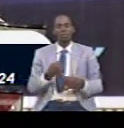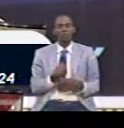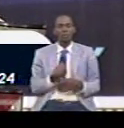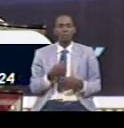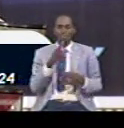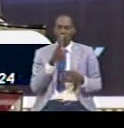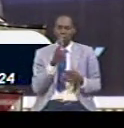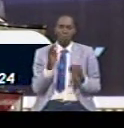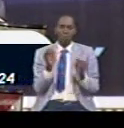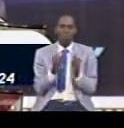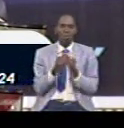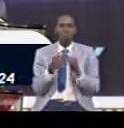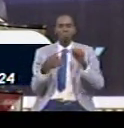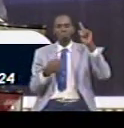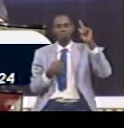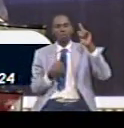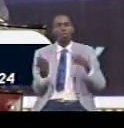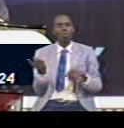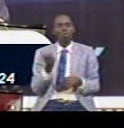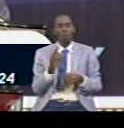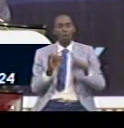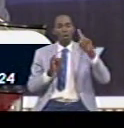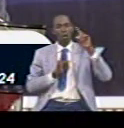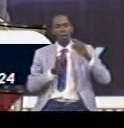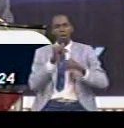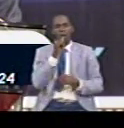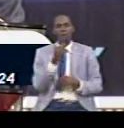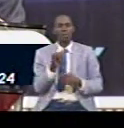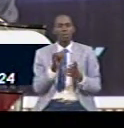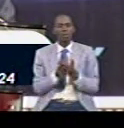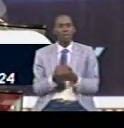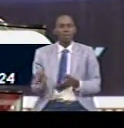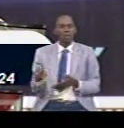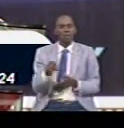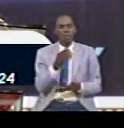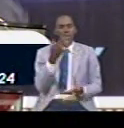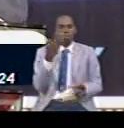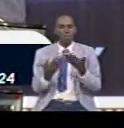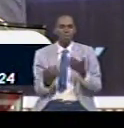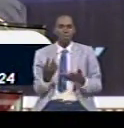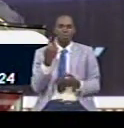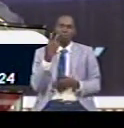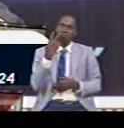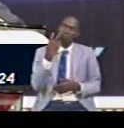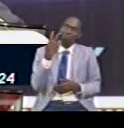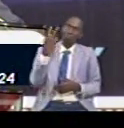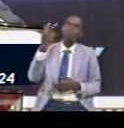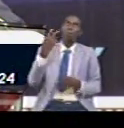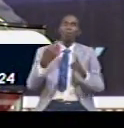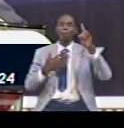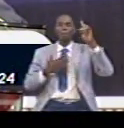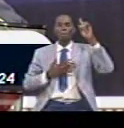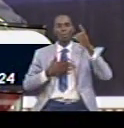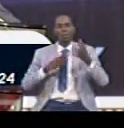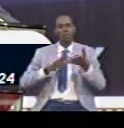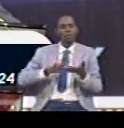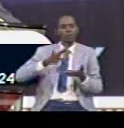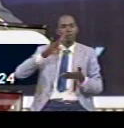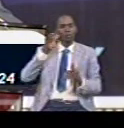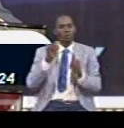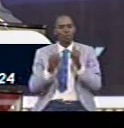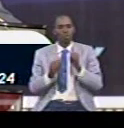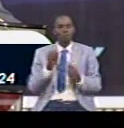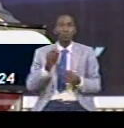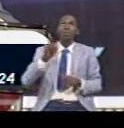may be with me where I am, that they may behold my glory which